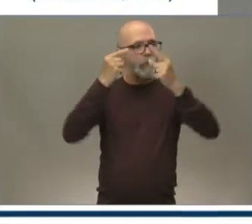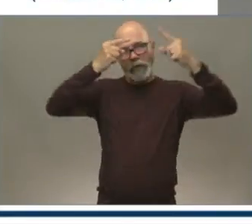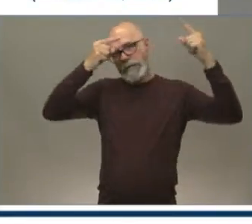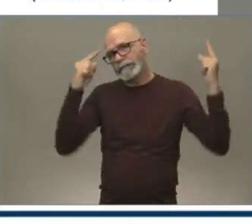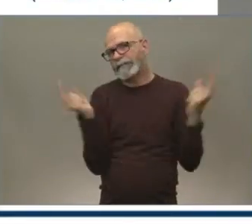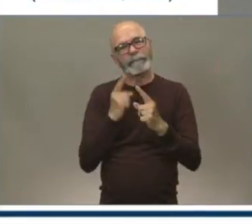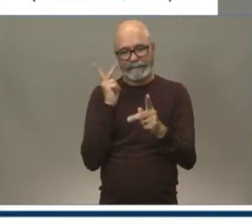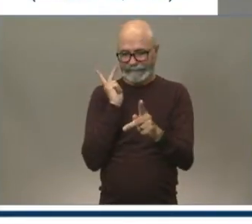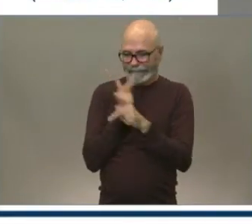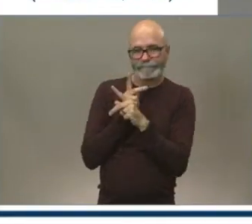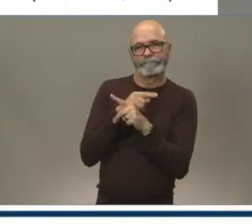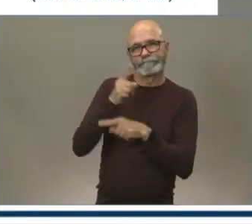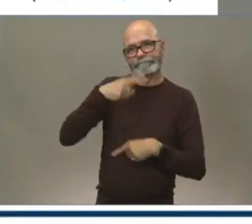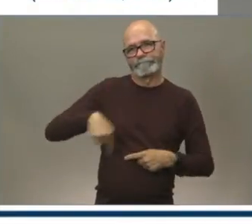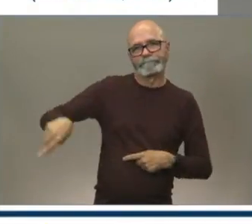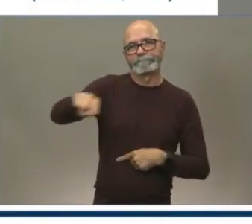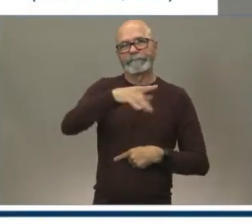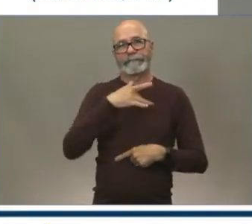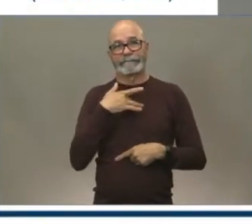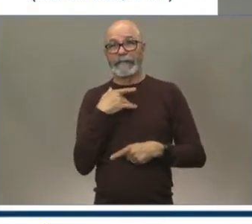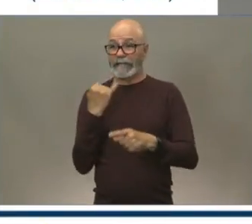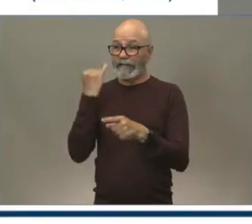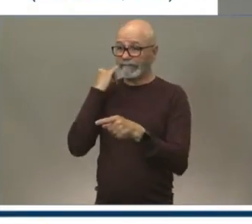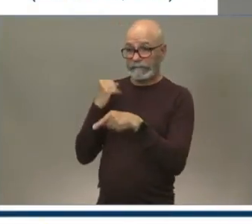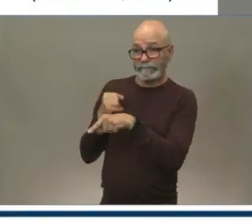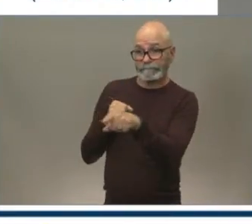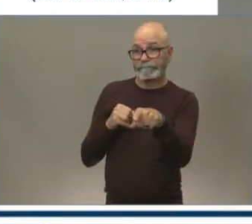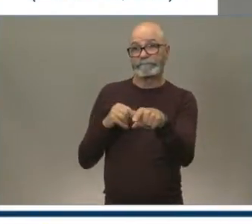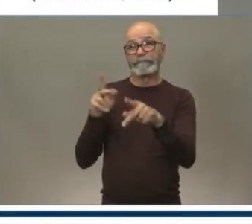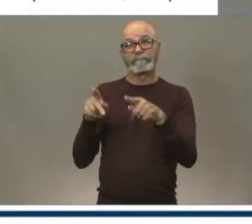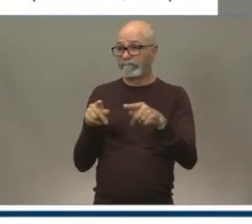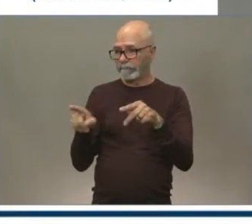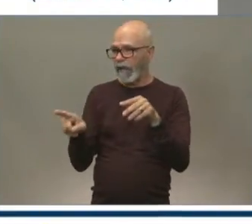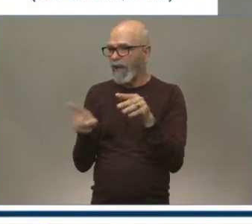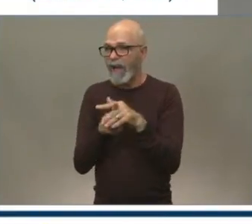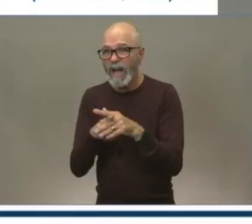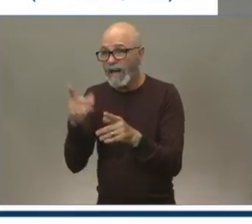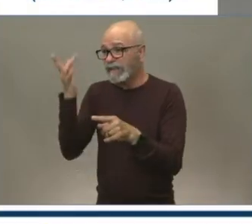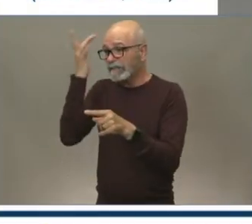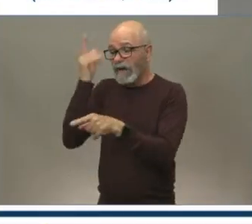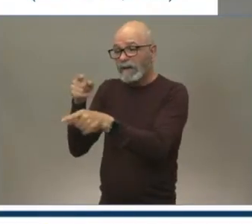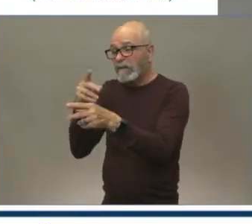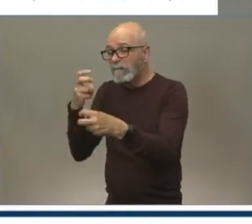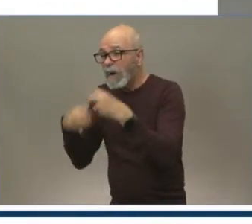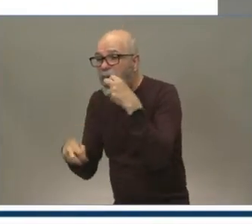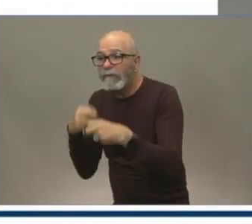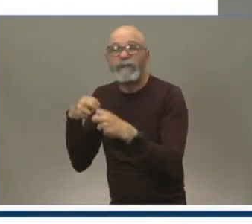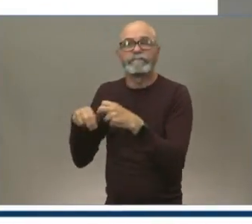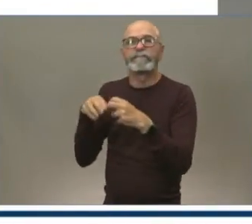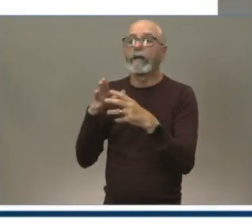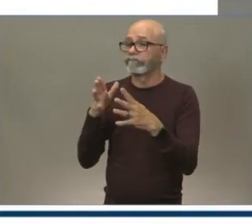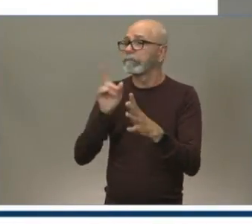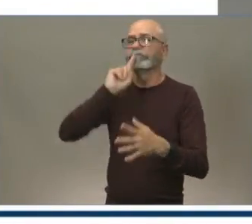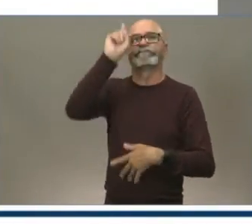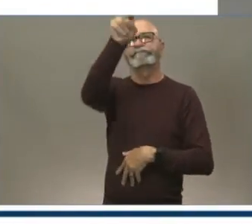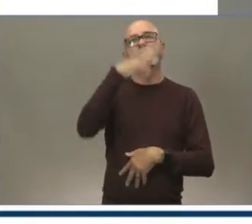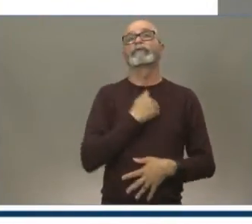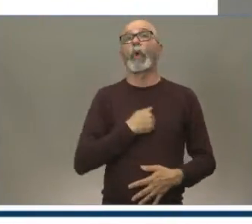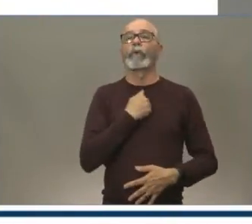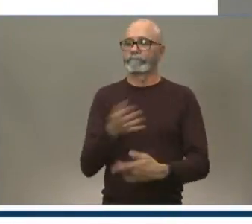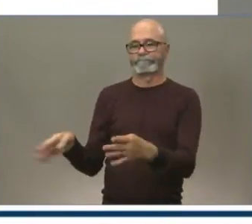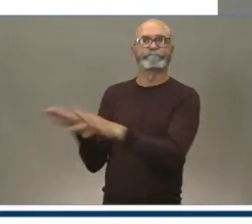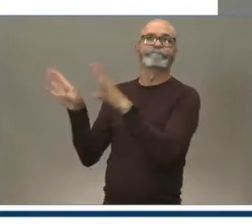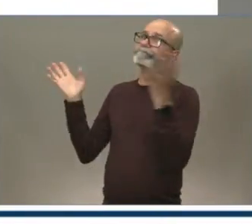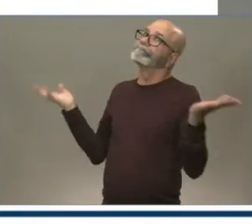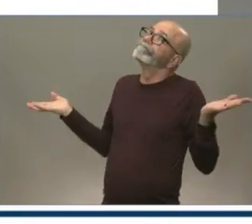And we will not hesitate to close another family of schools if we determine that it is needed. I know that none of this is